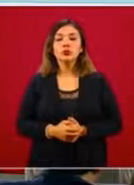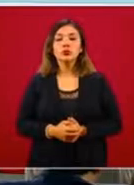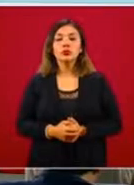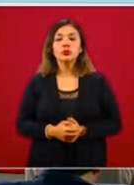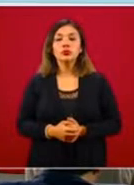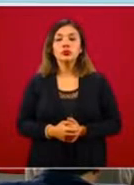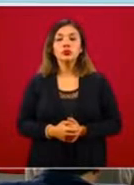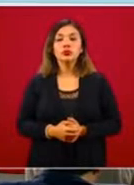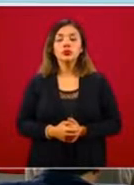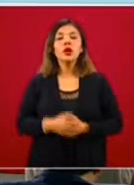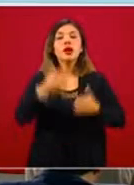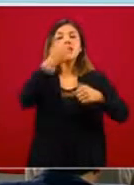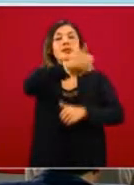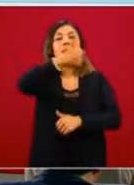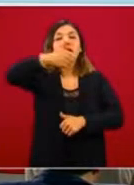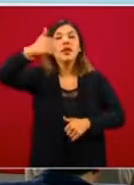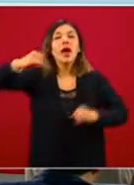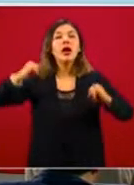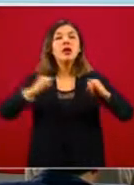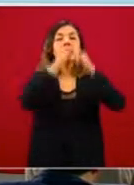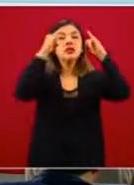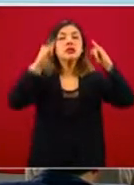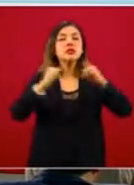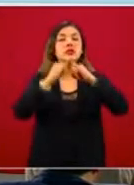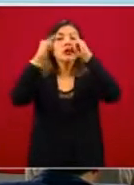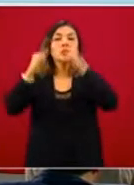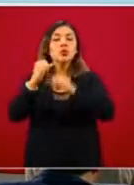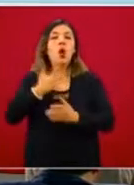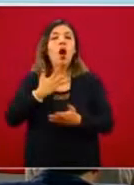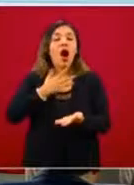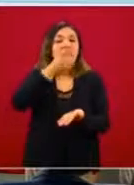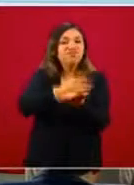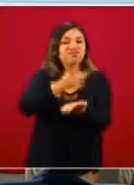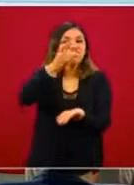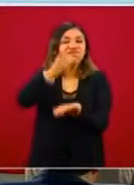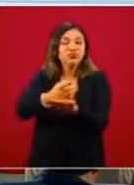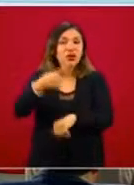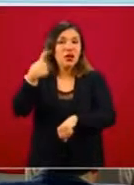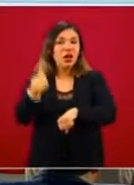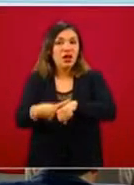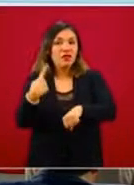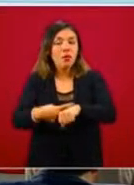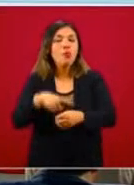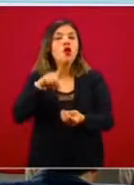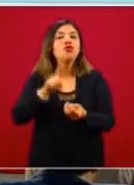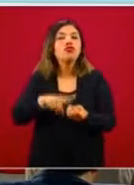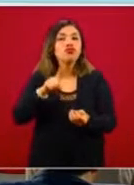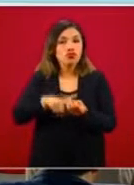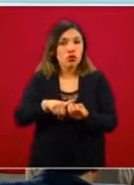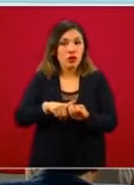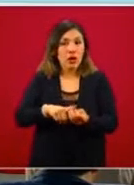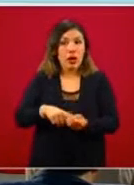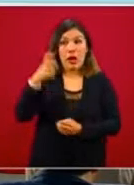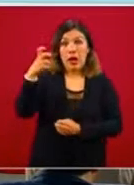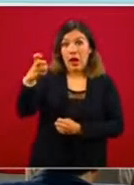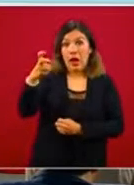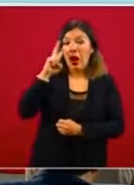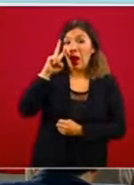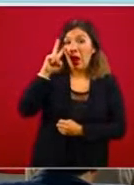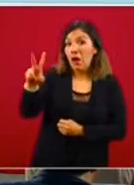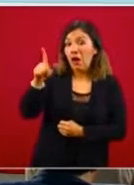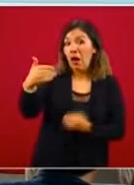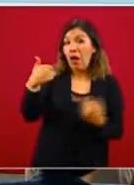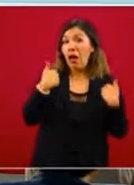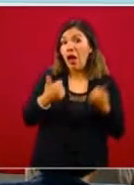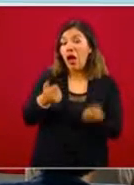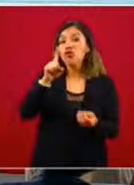Here we have distribution by institution where the diagnosis happened. We'd actually never interpreted this